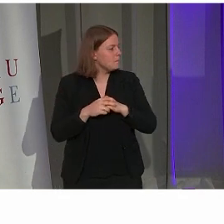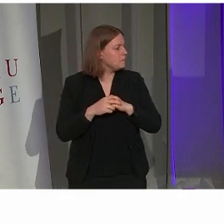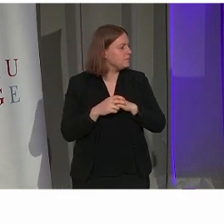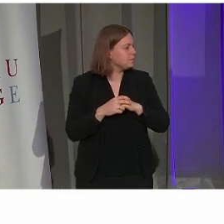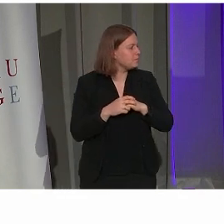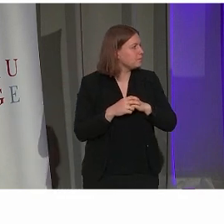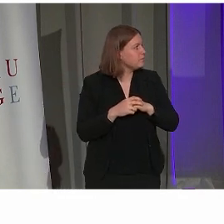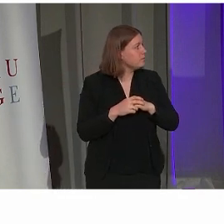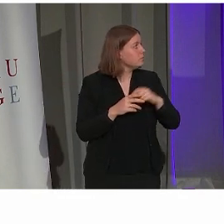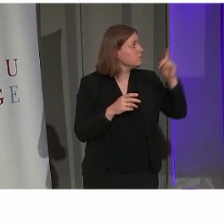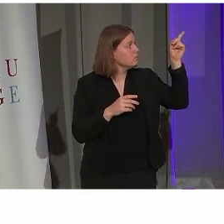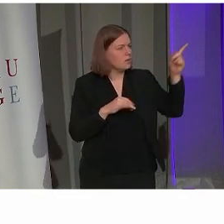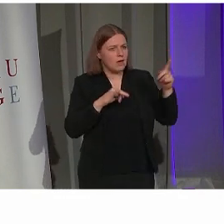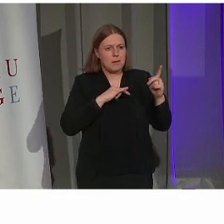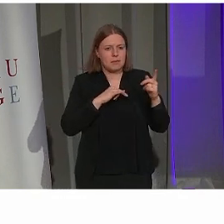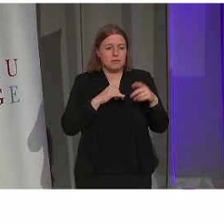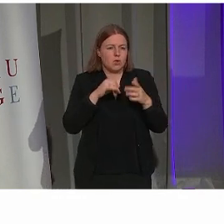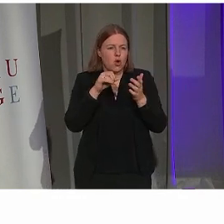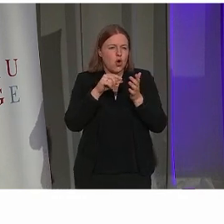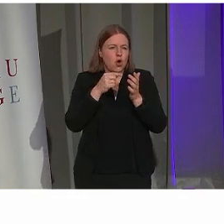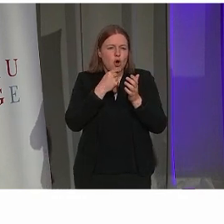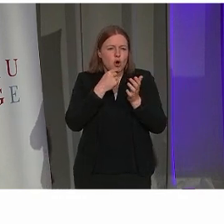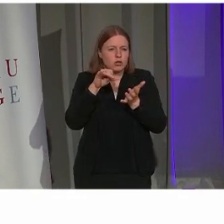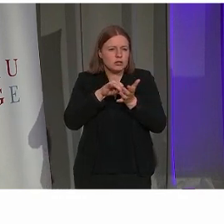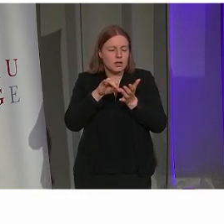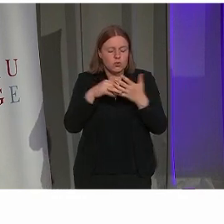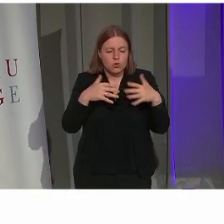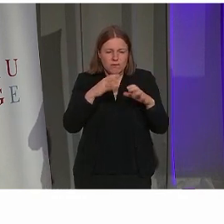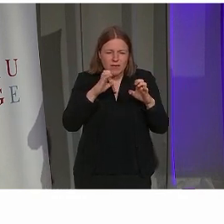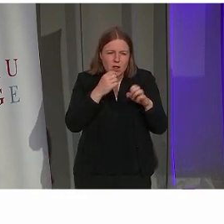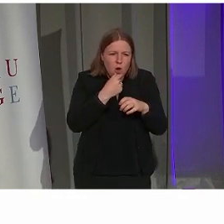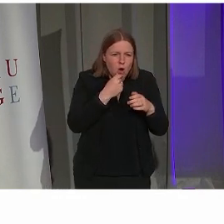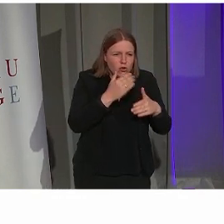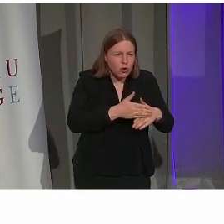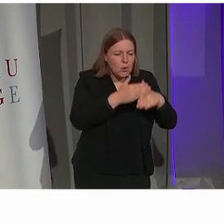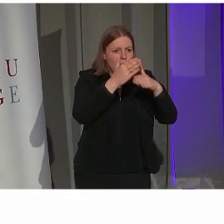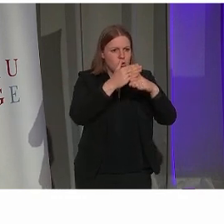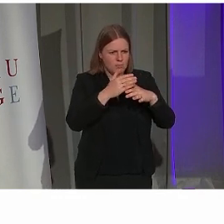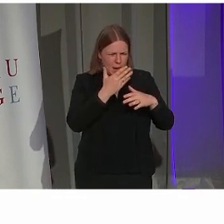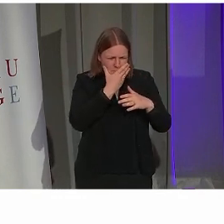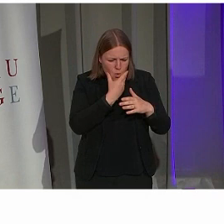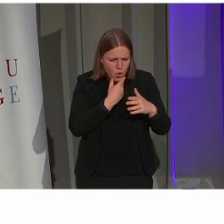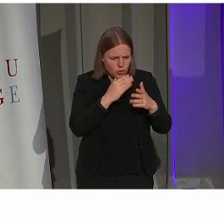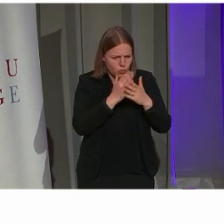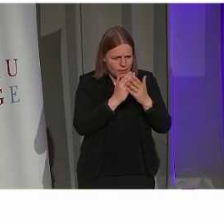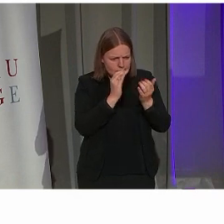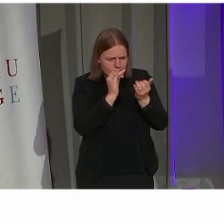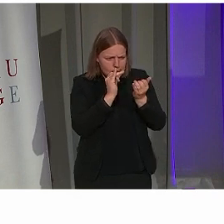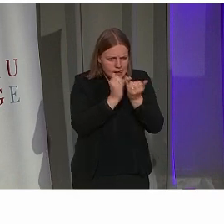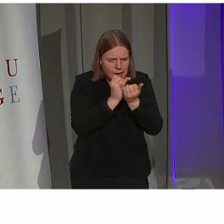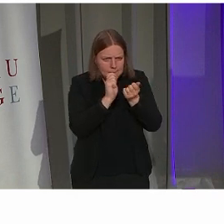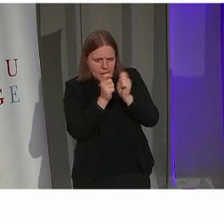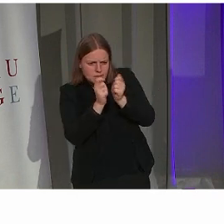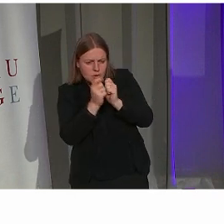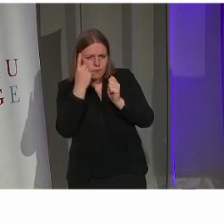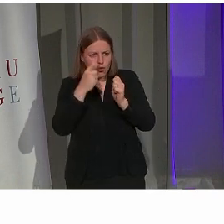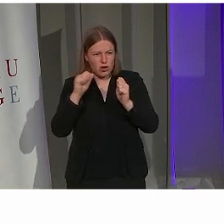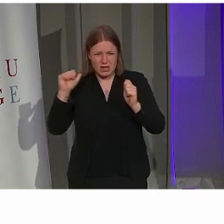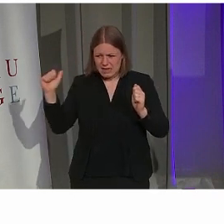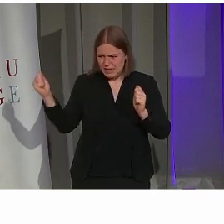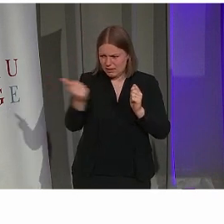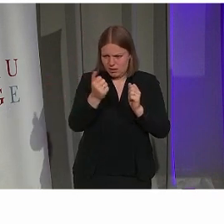well preserved, and they've been carefully adapted to improve access and develop sustainable tourism